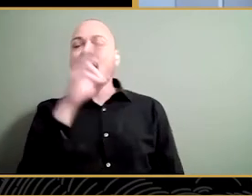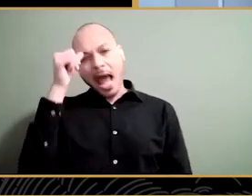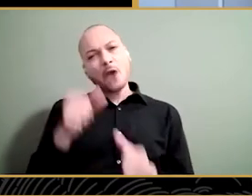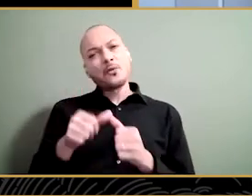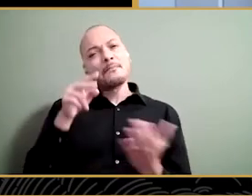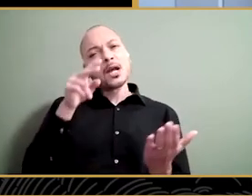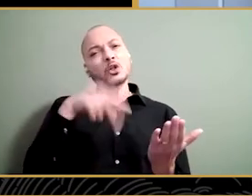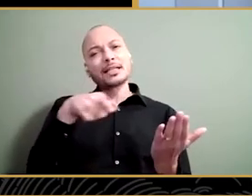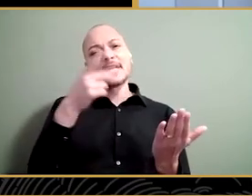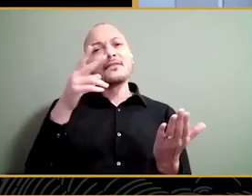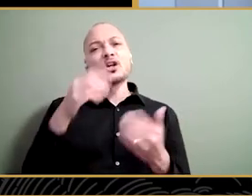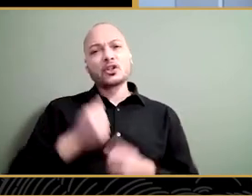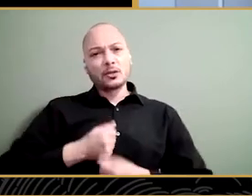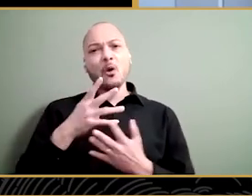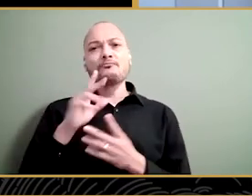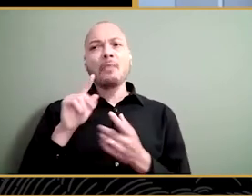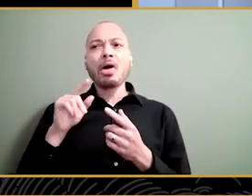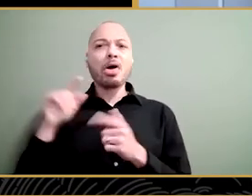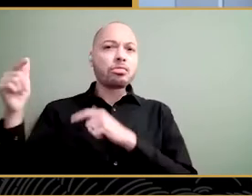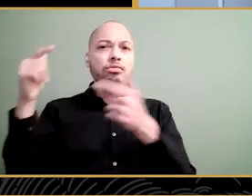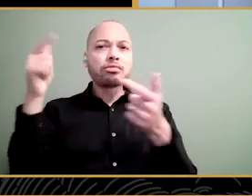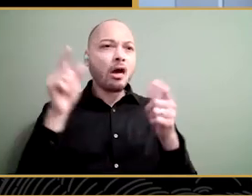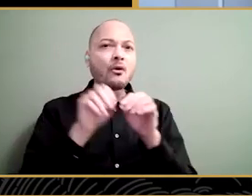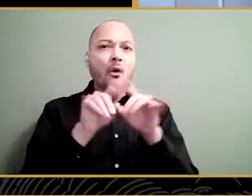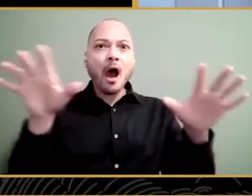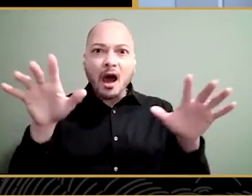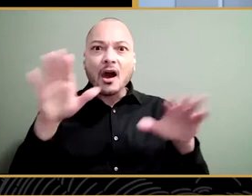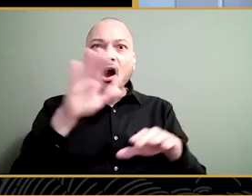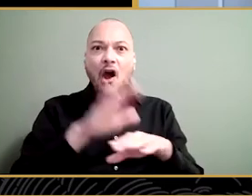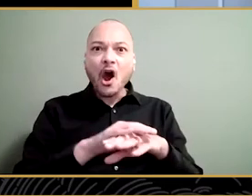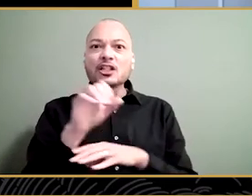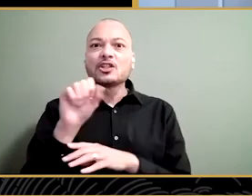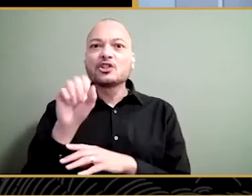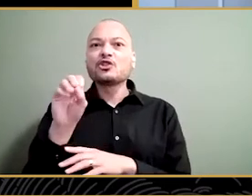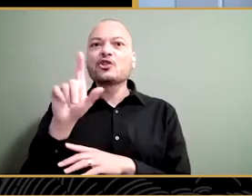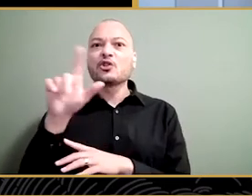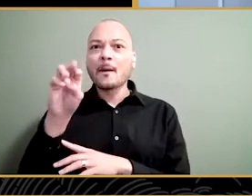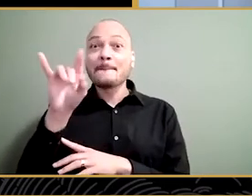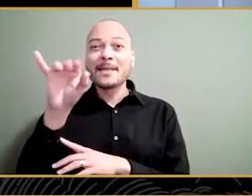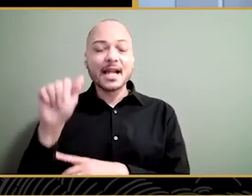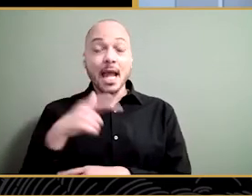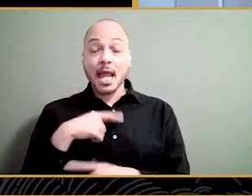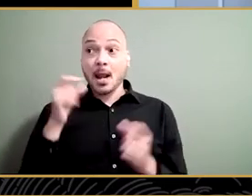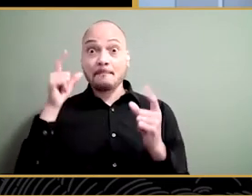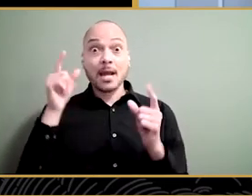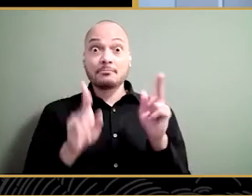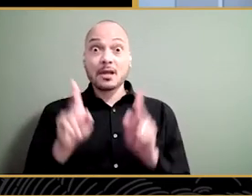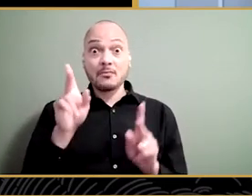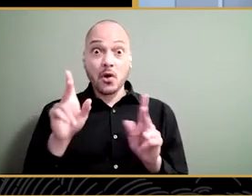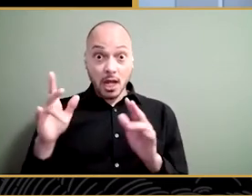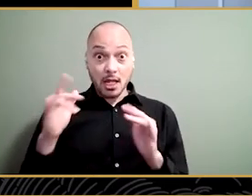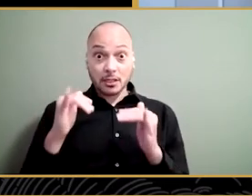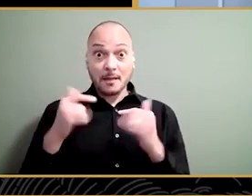circulate widely on social media when it first came out. It amazed many people, including myself, for its fierce